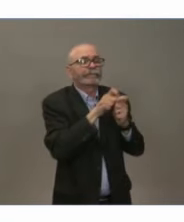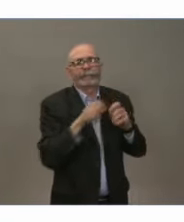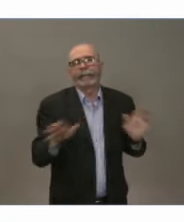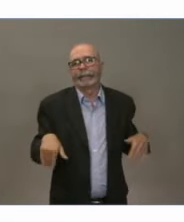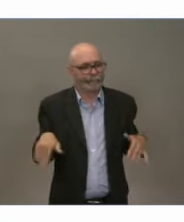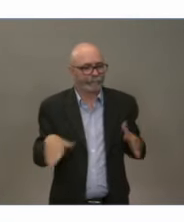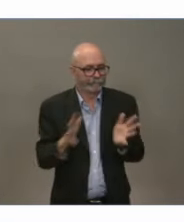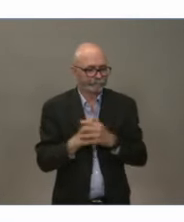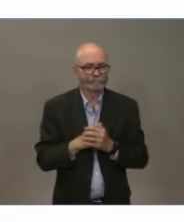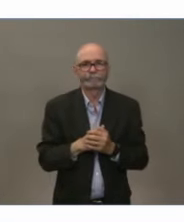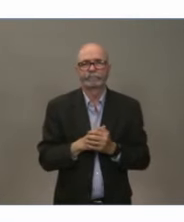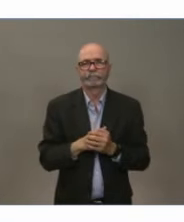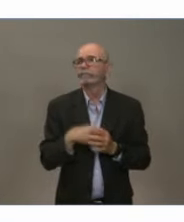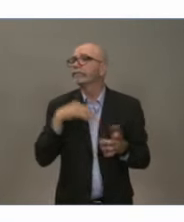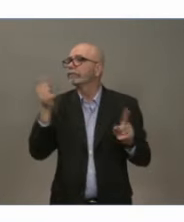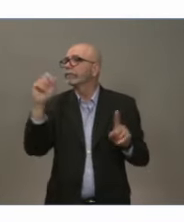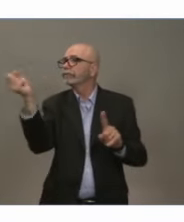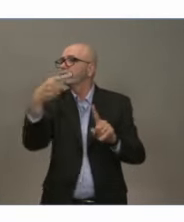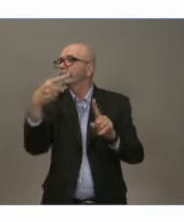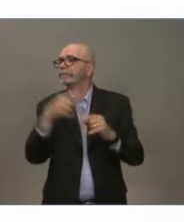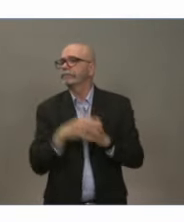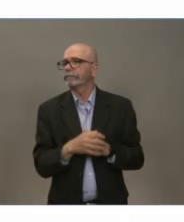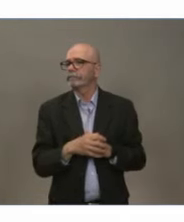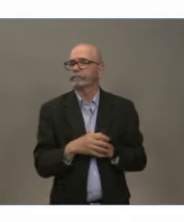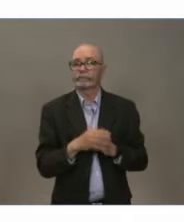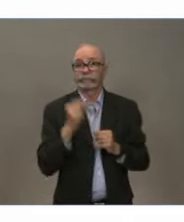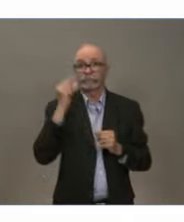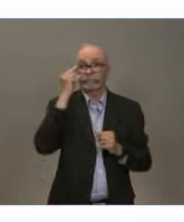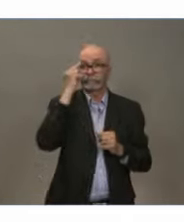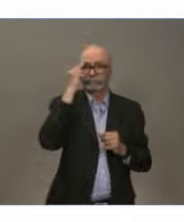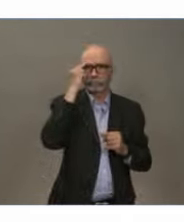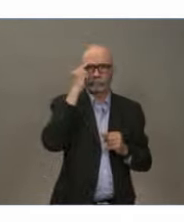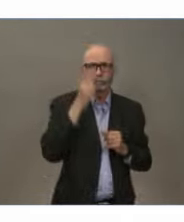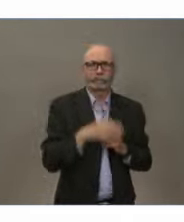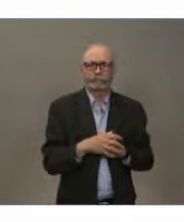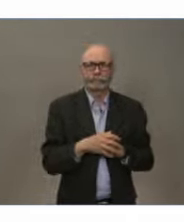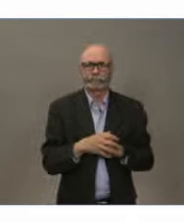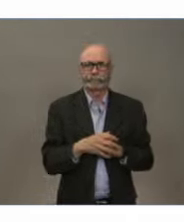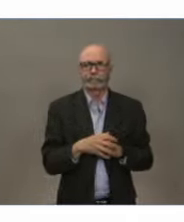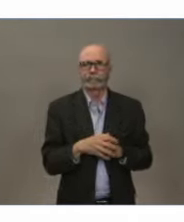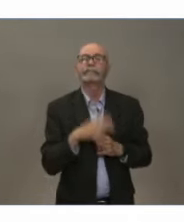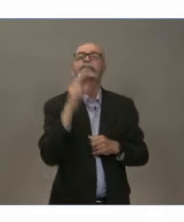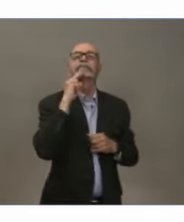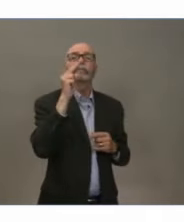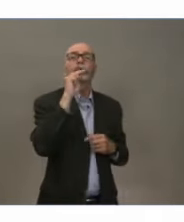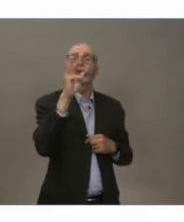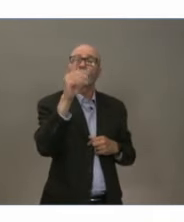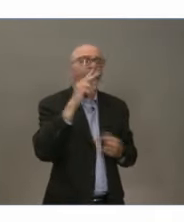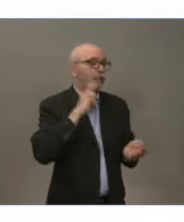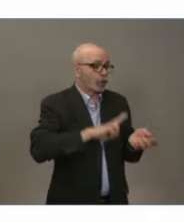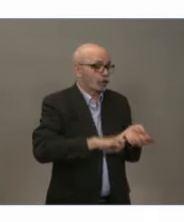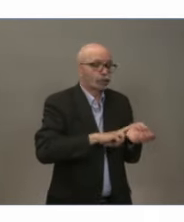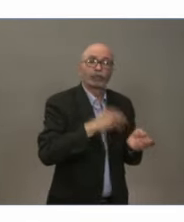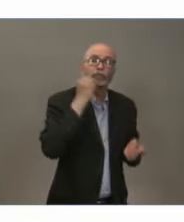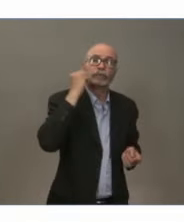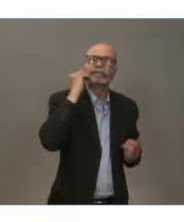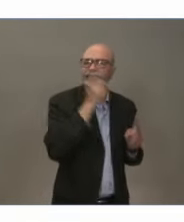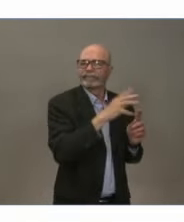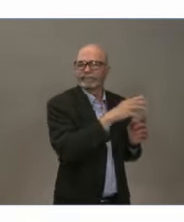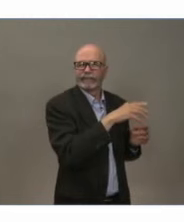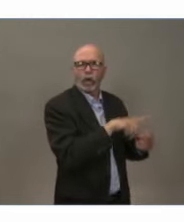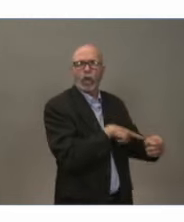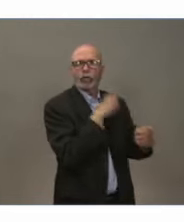do. Oh, sorry. Speaking to Northwood and a few other nursing homes today, some of them are doing their own swabbing